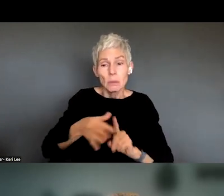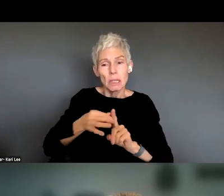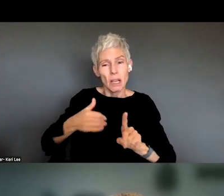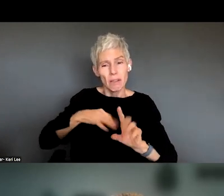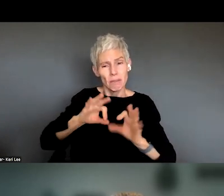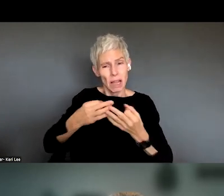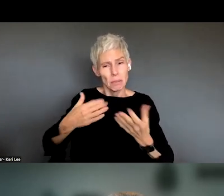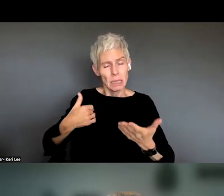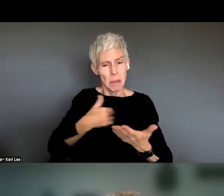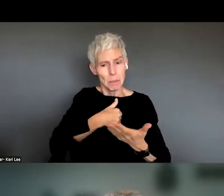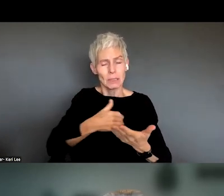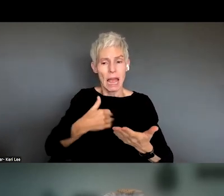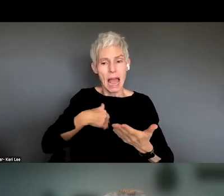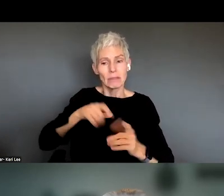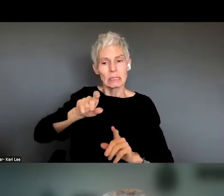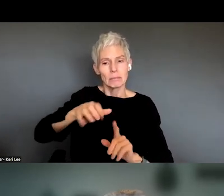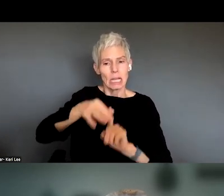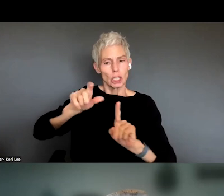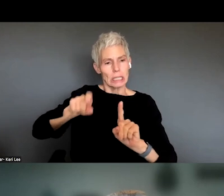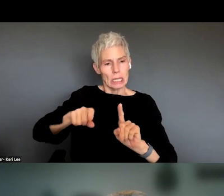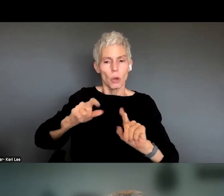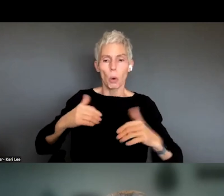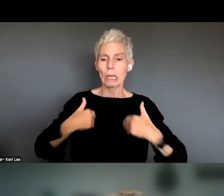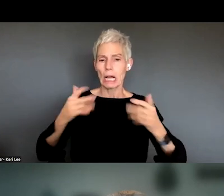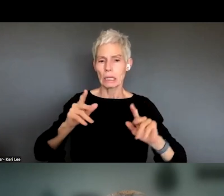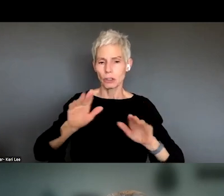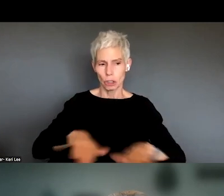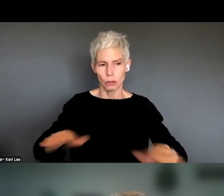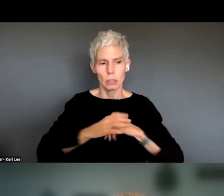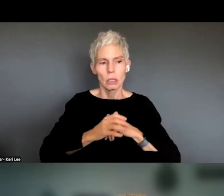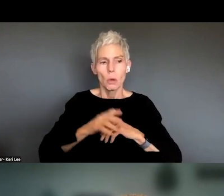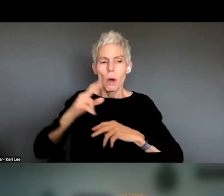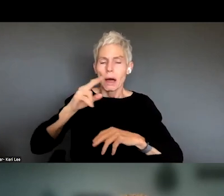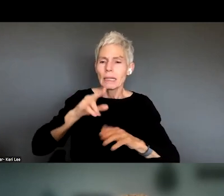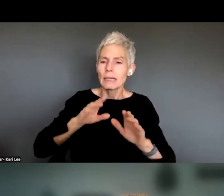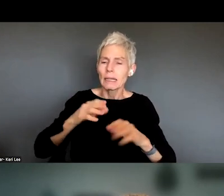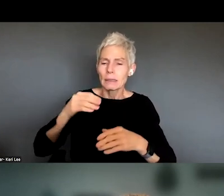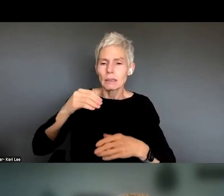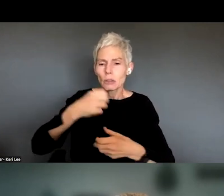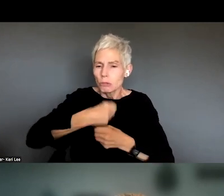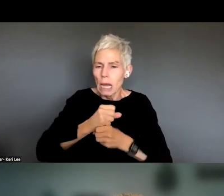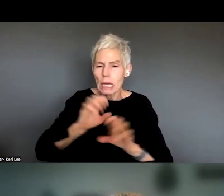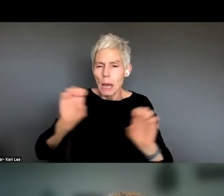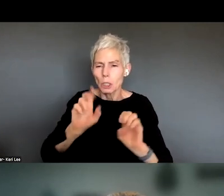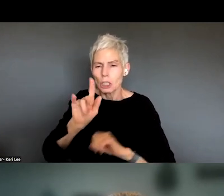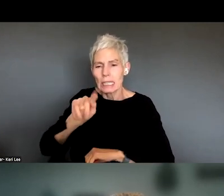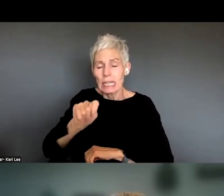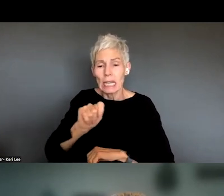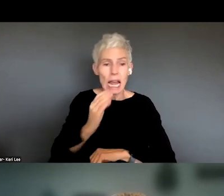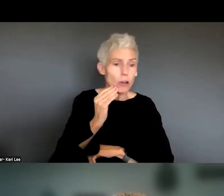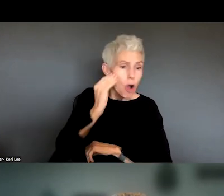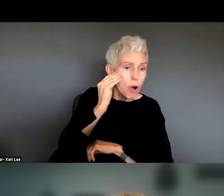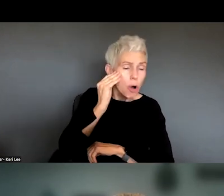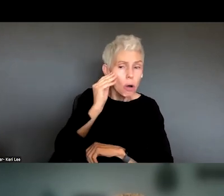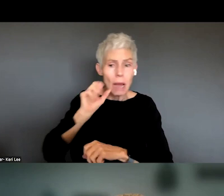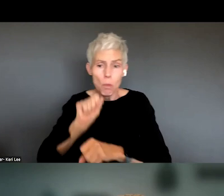or young children. Next is to build an emergency kit. You're going to want one at home, one at work, one in your vehicles.